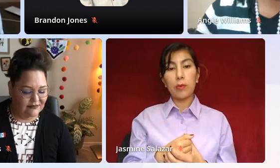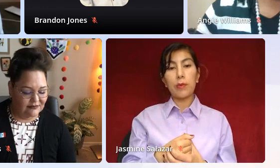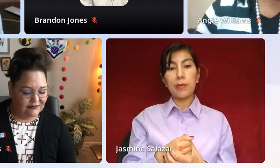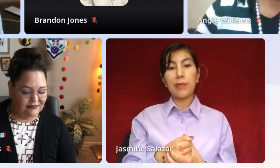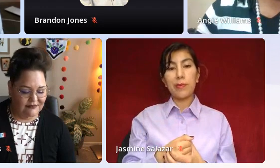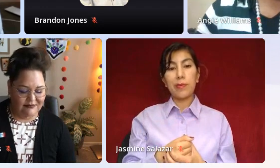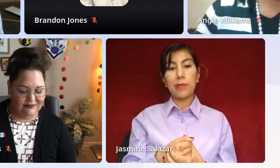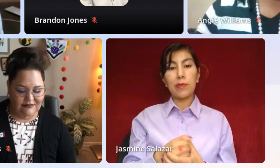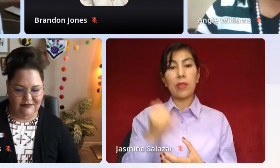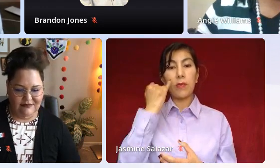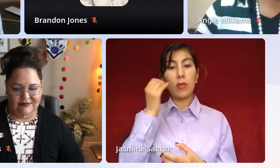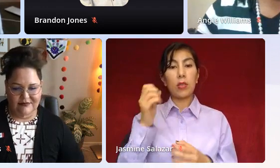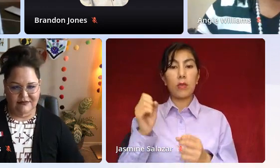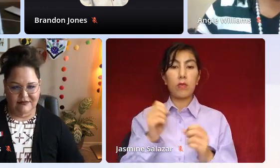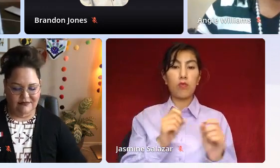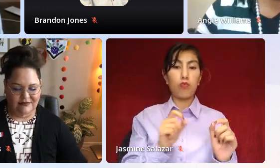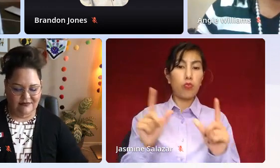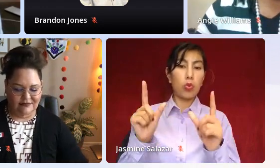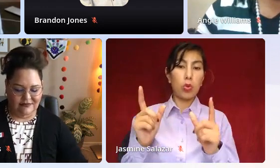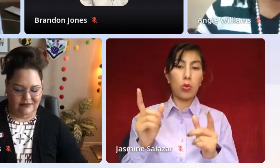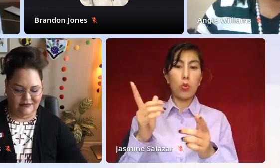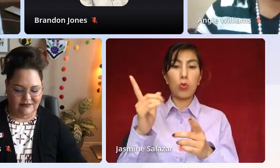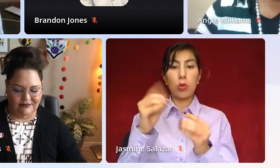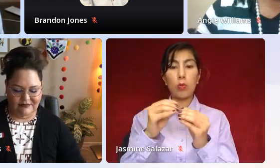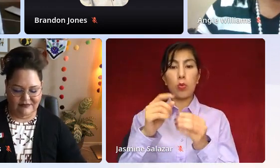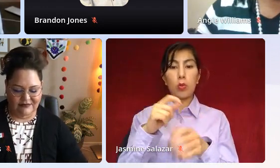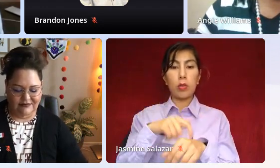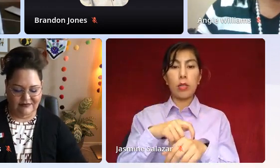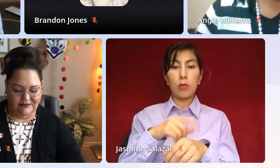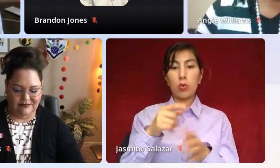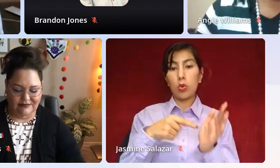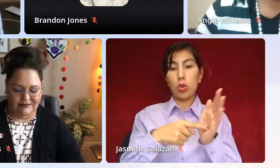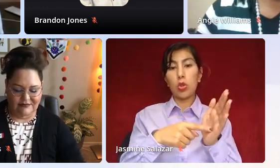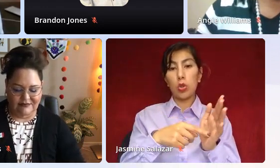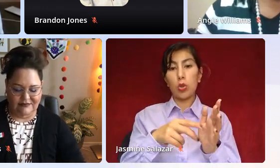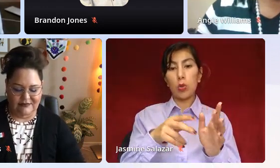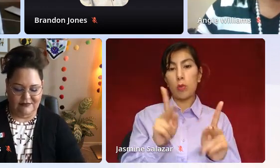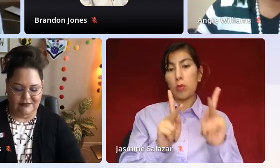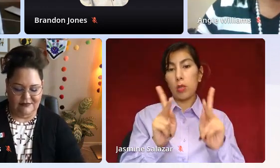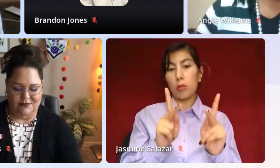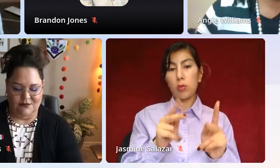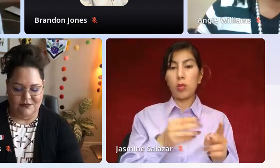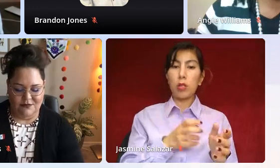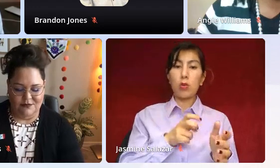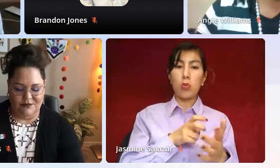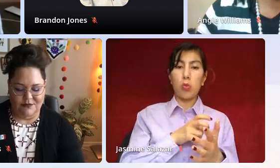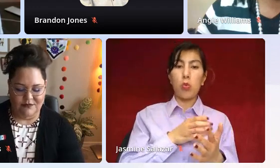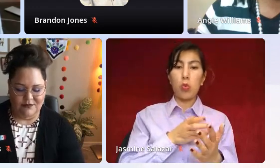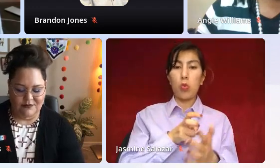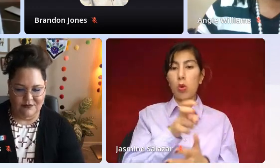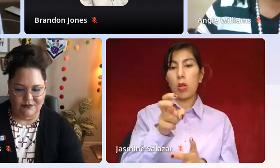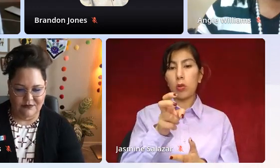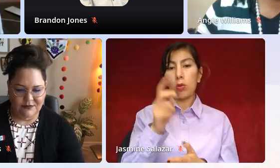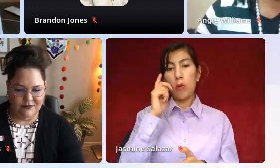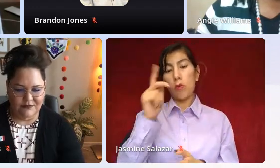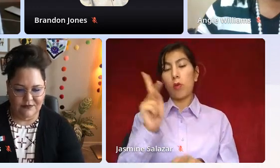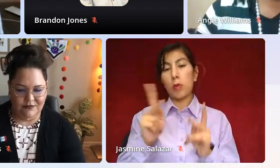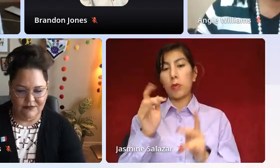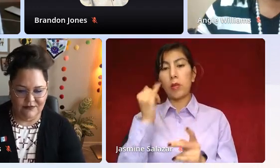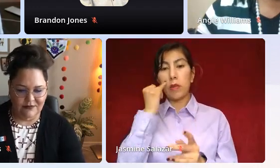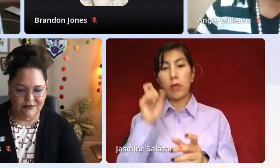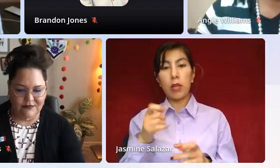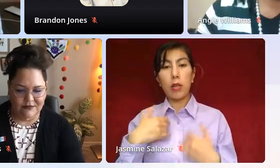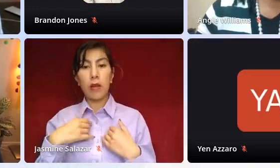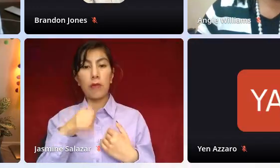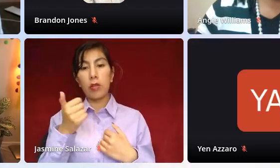If we could pull it up one more time, just to sort of show folks, and I can just walk through it for folks if anybody has a visual impairment or anything